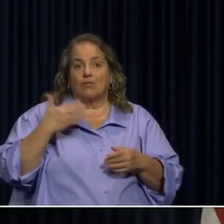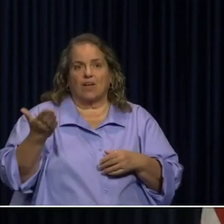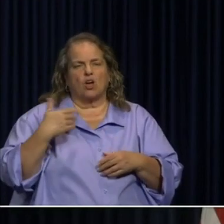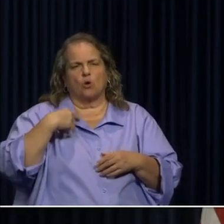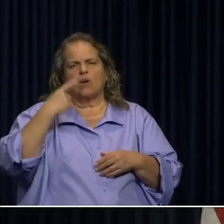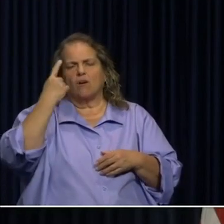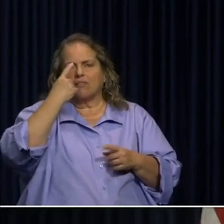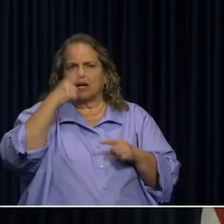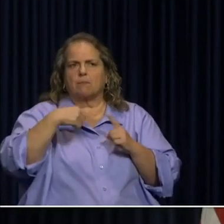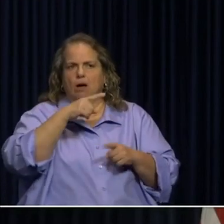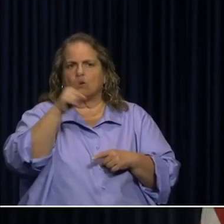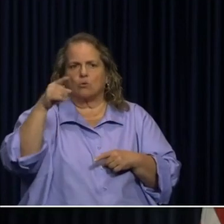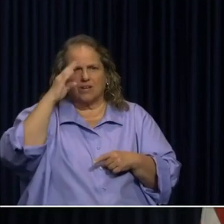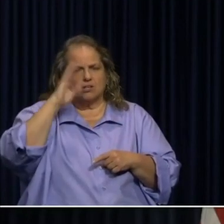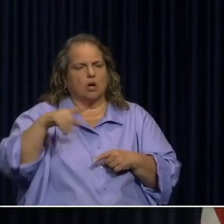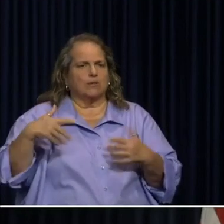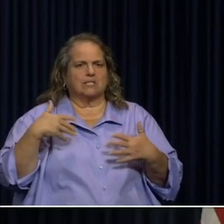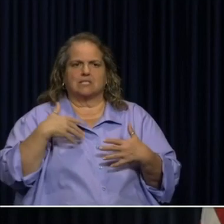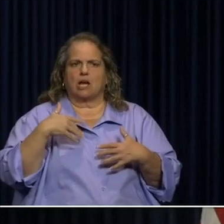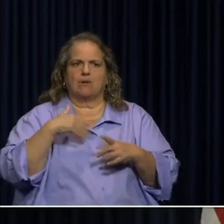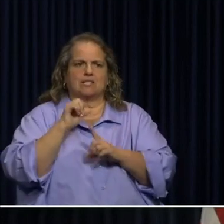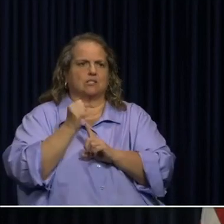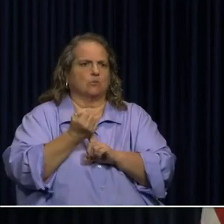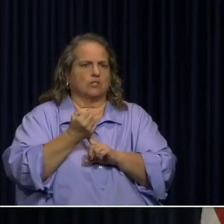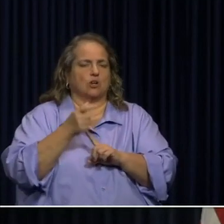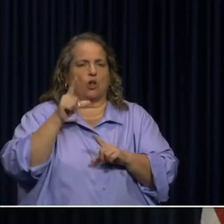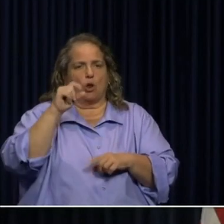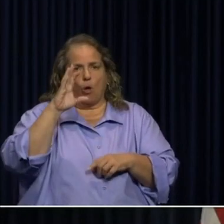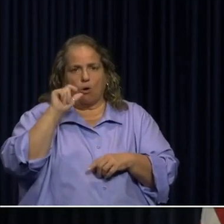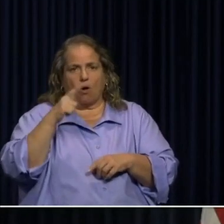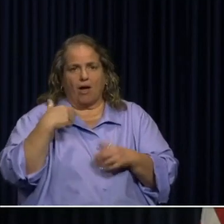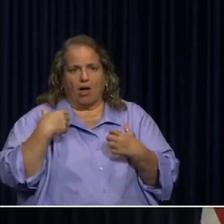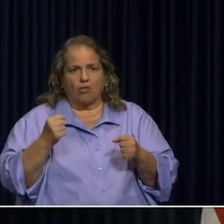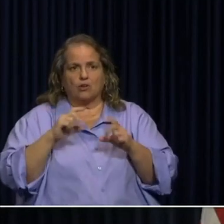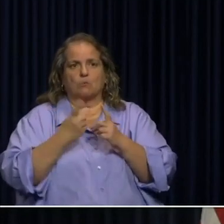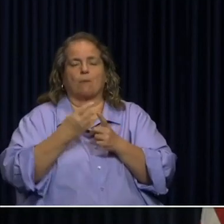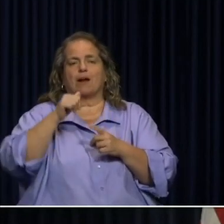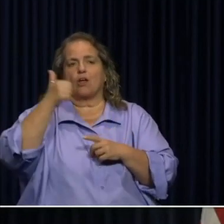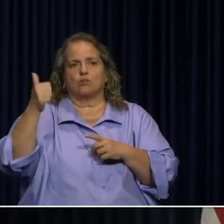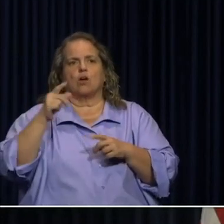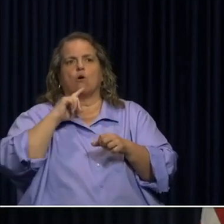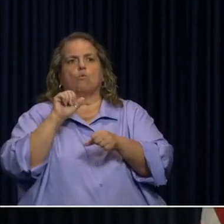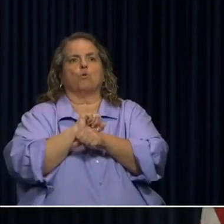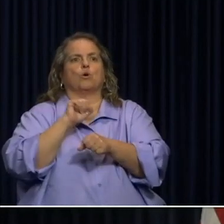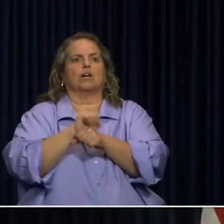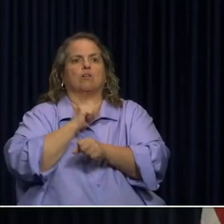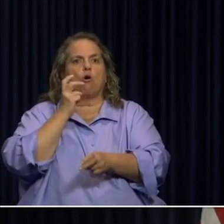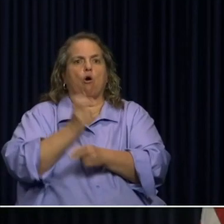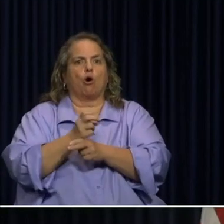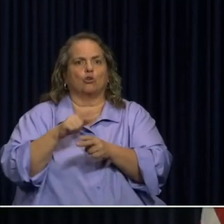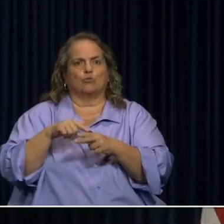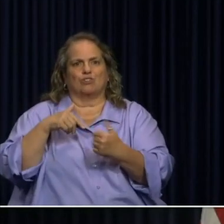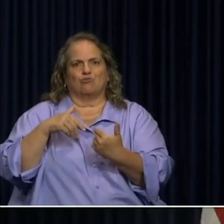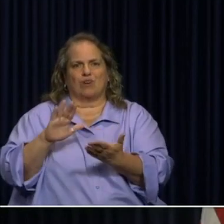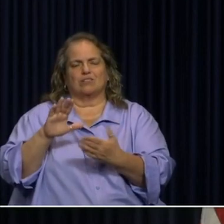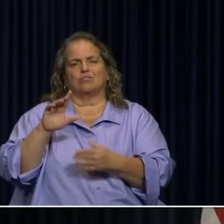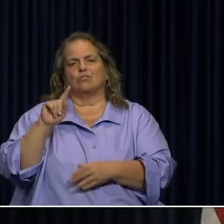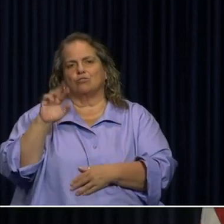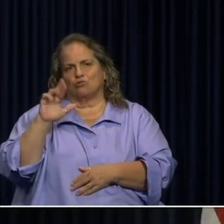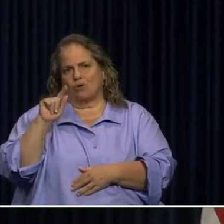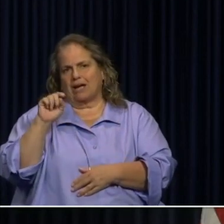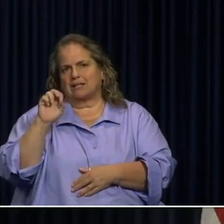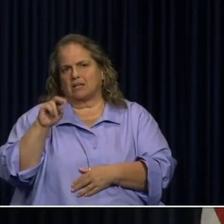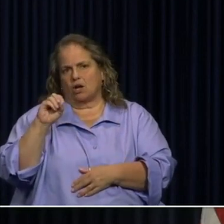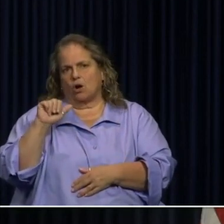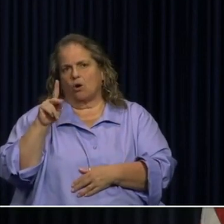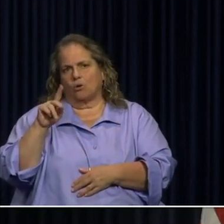scary situation. We know both the local health department and others are working very hard to address the situation.